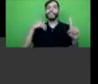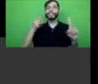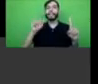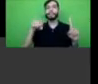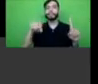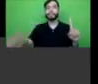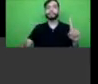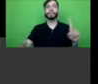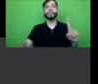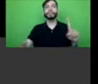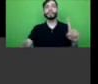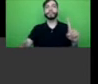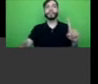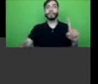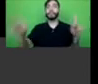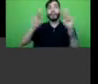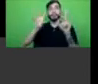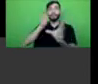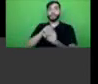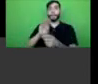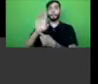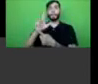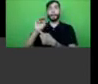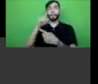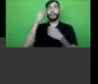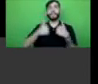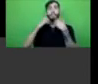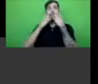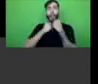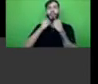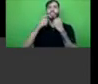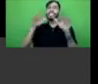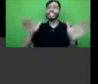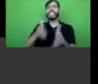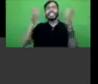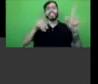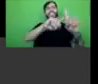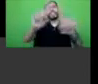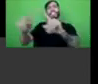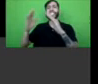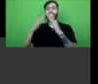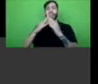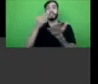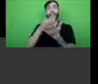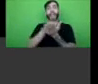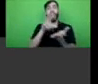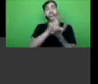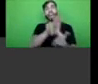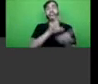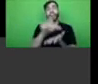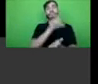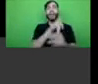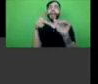People involved with organizing around Black Lives Matter are encouraging their cities